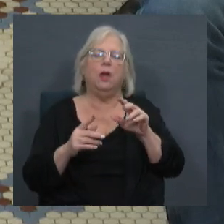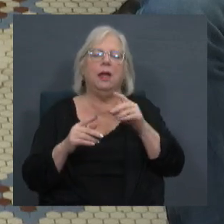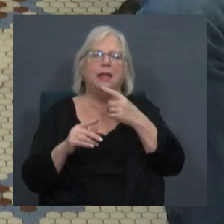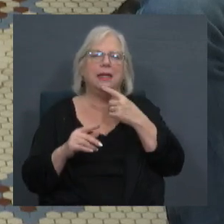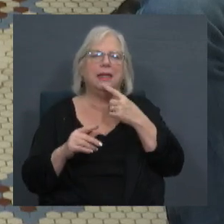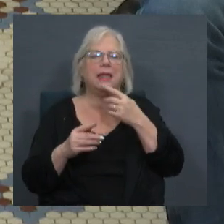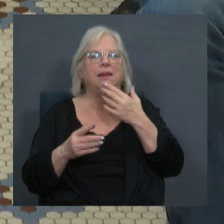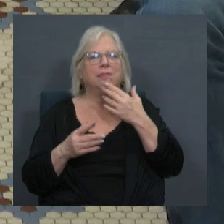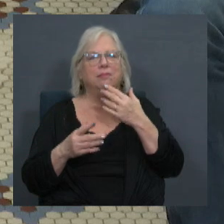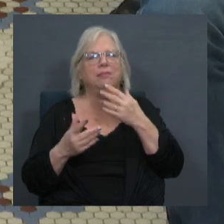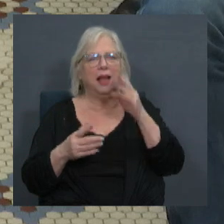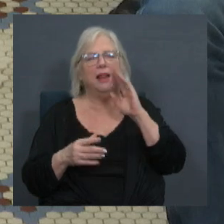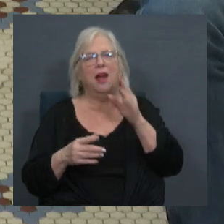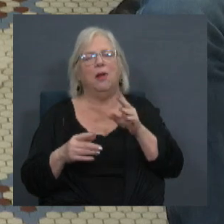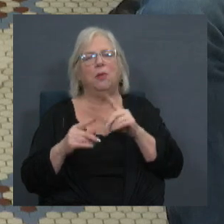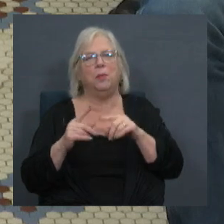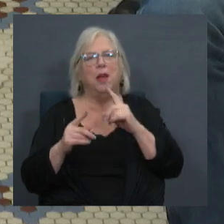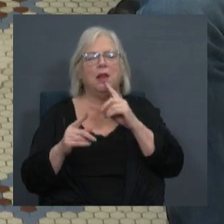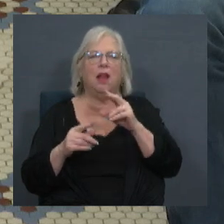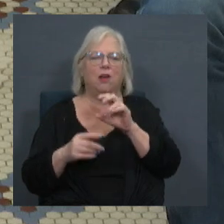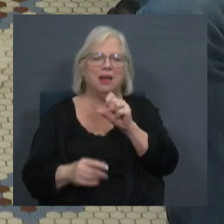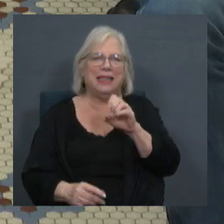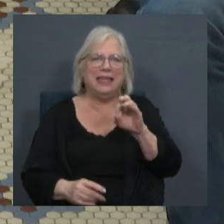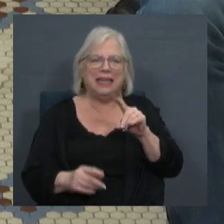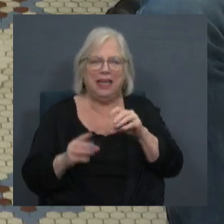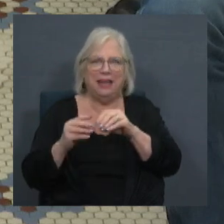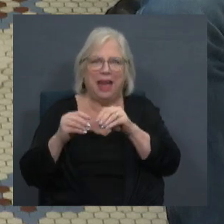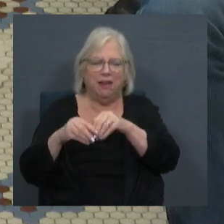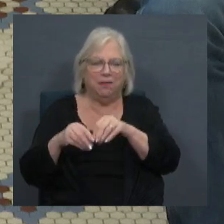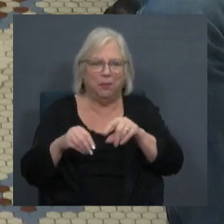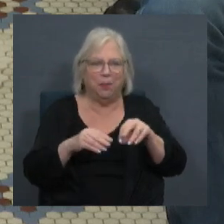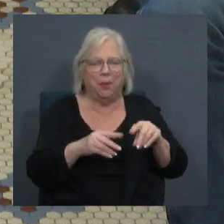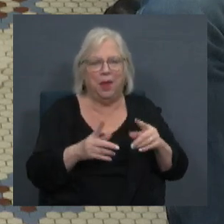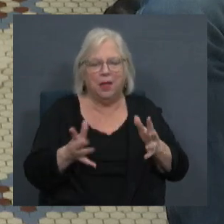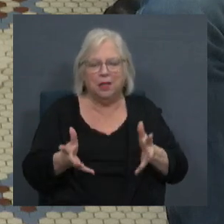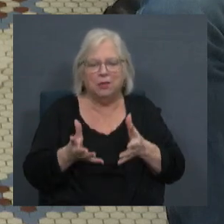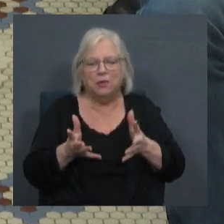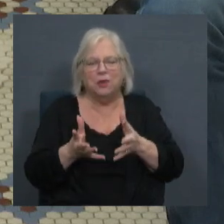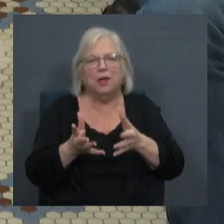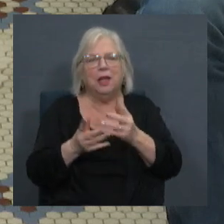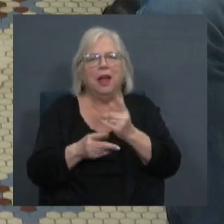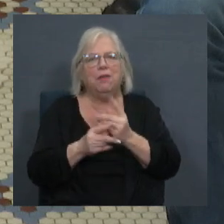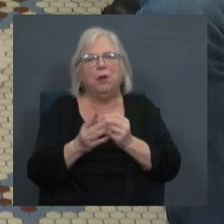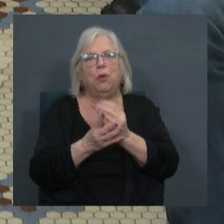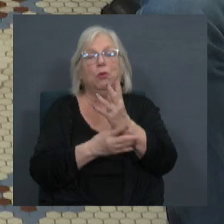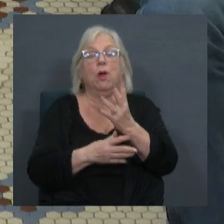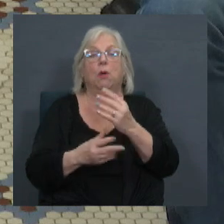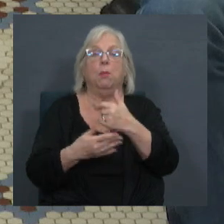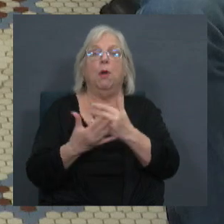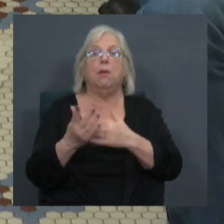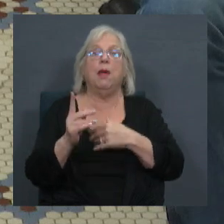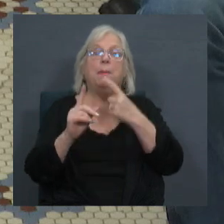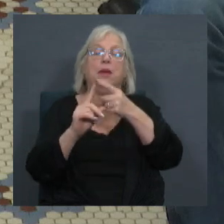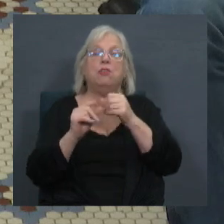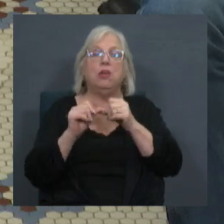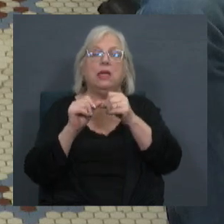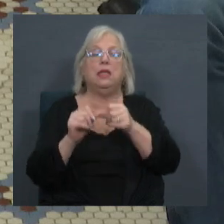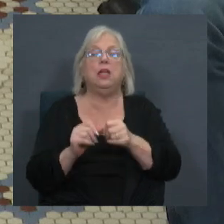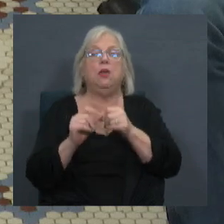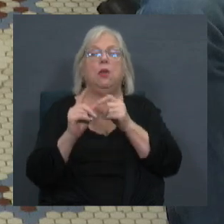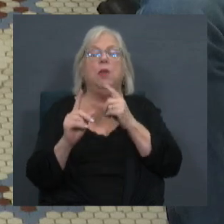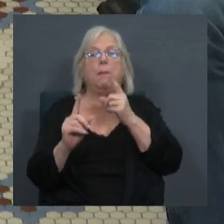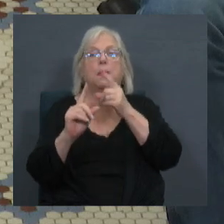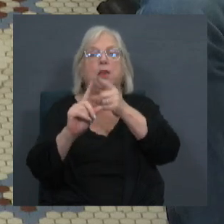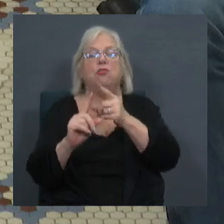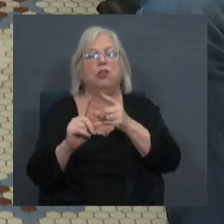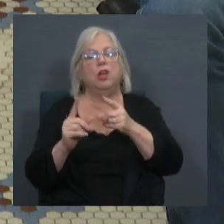have a way of growing if nurtured properly. And part of my mission during my tenure at Little Rock is to continue that process of growing